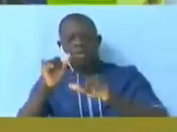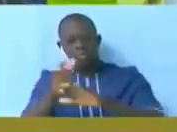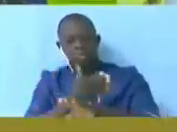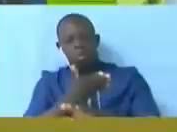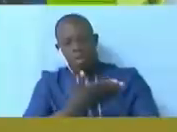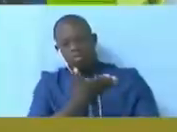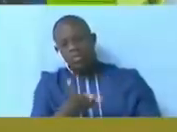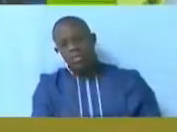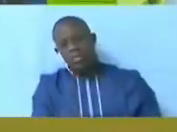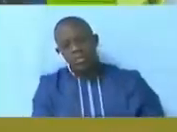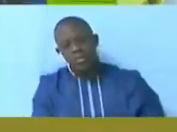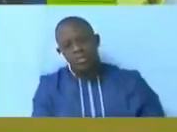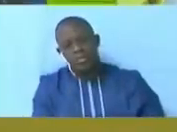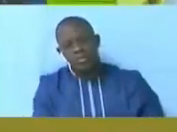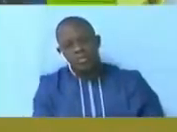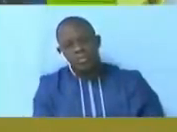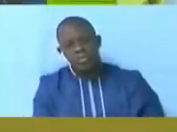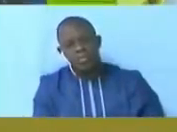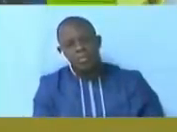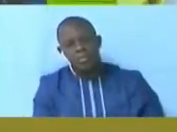So if you are not in the criminal division,